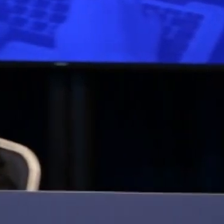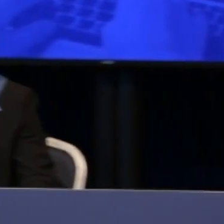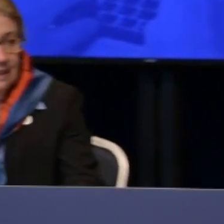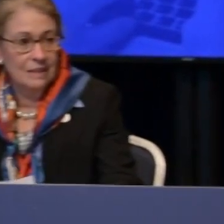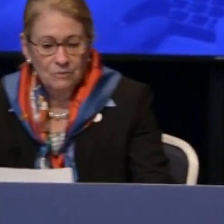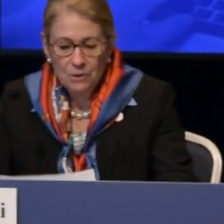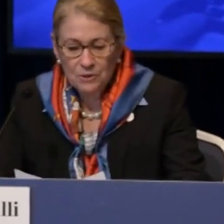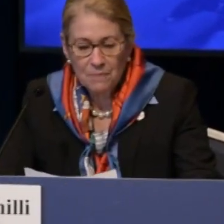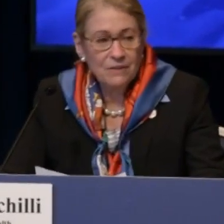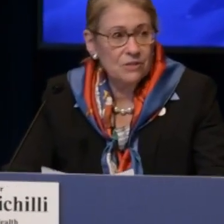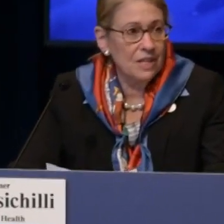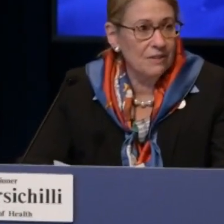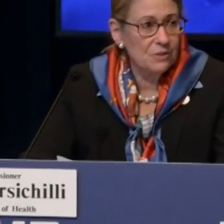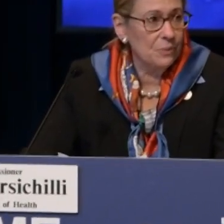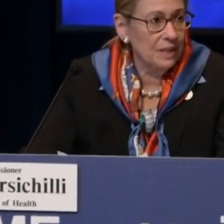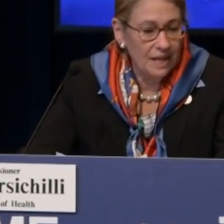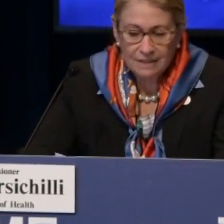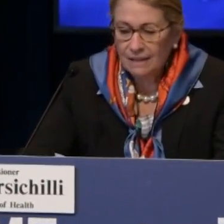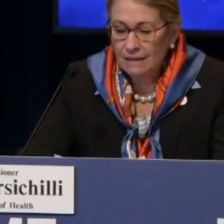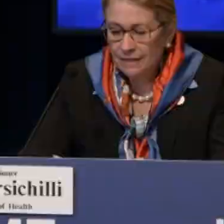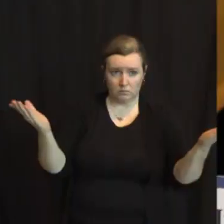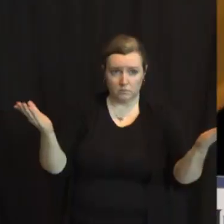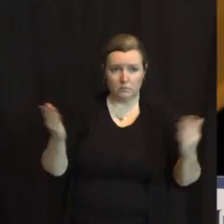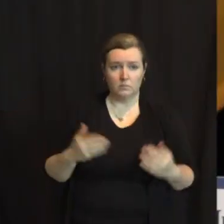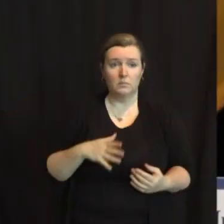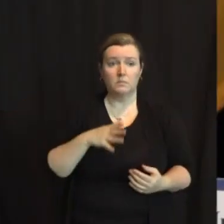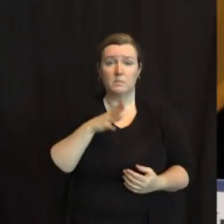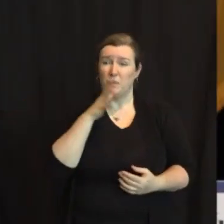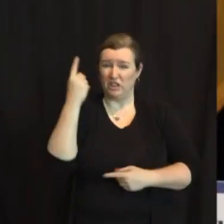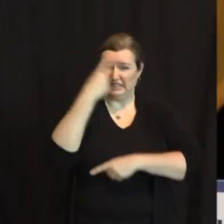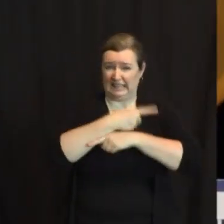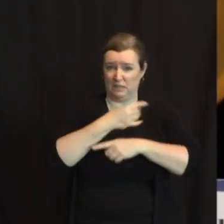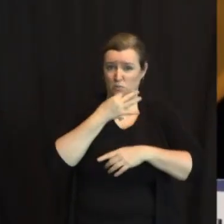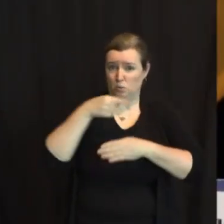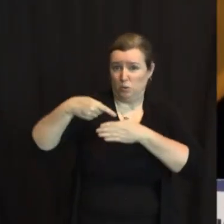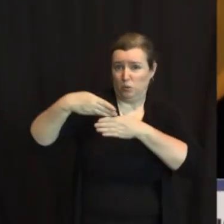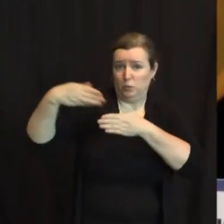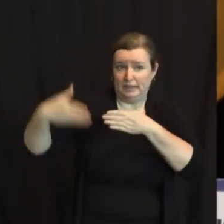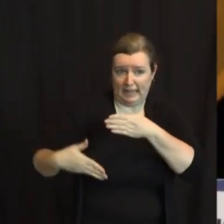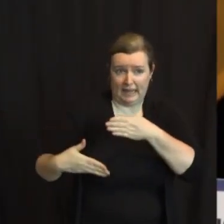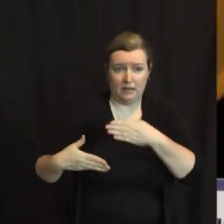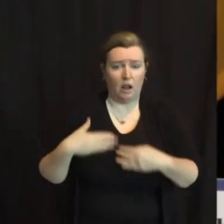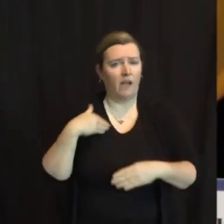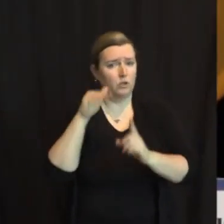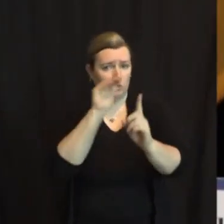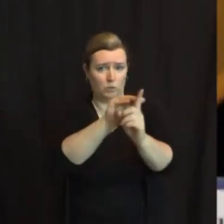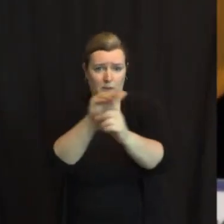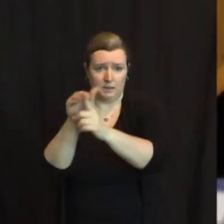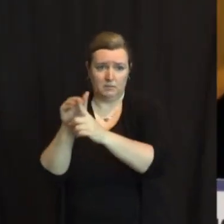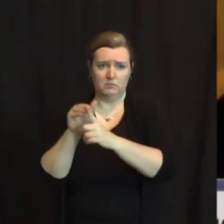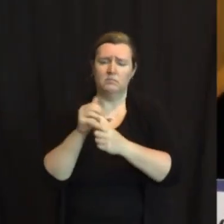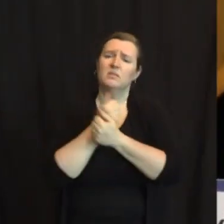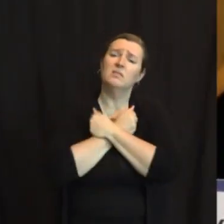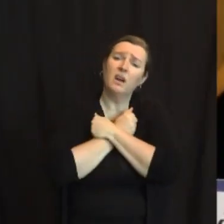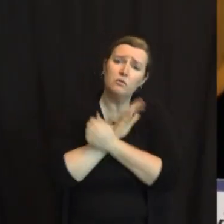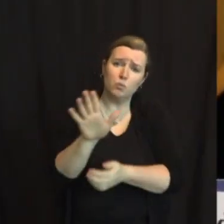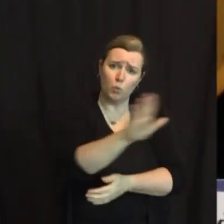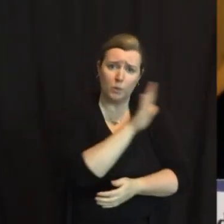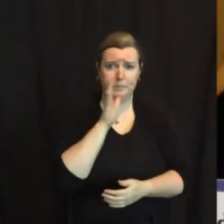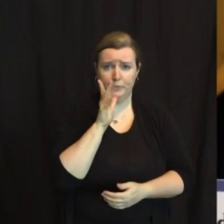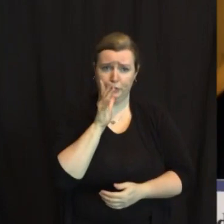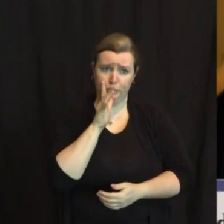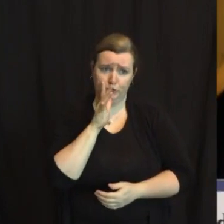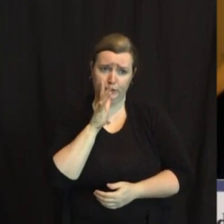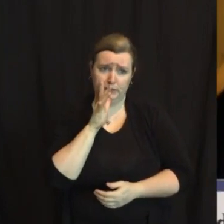afternoon. Well, with Mother's Day this weekend, I want to remind everyone to love your moms from a